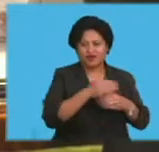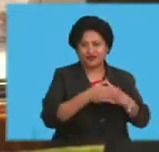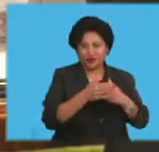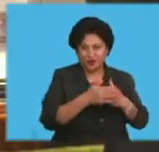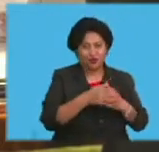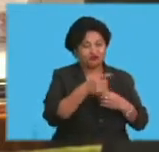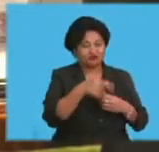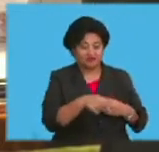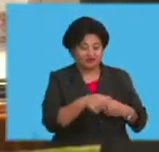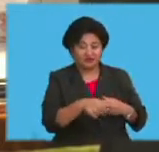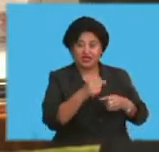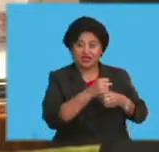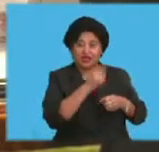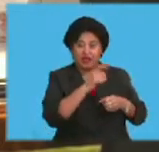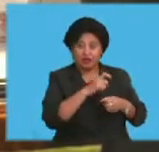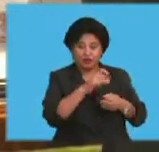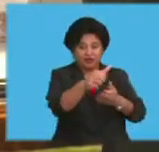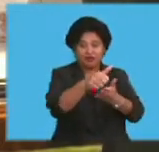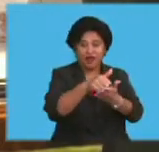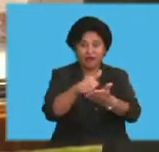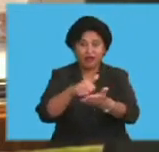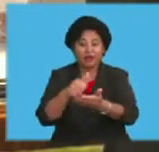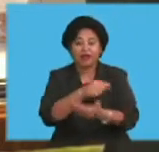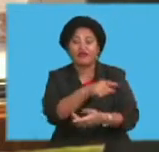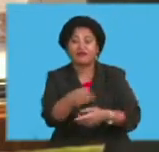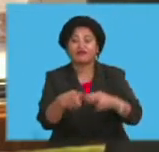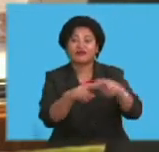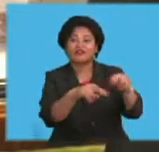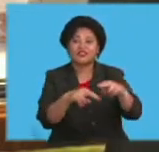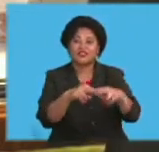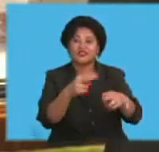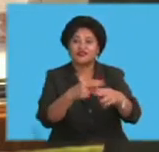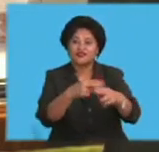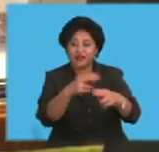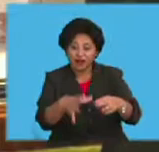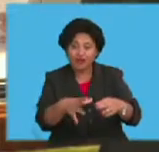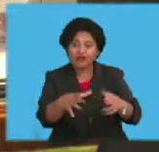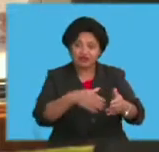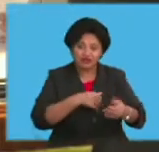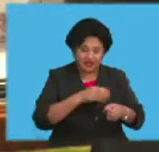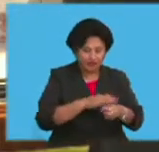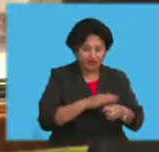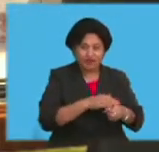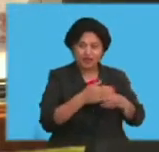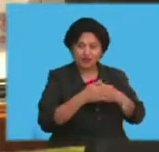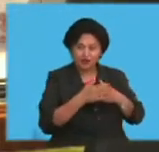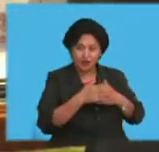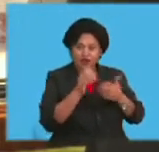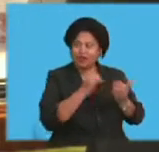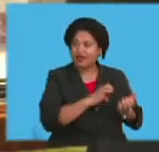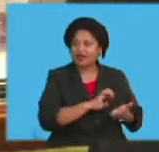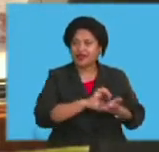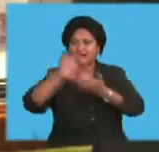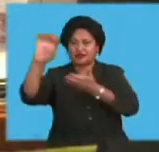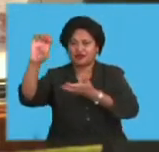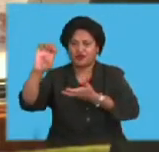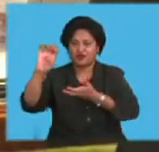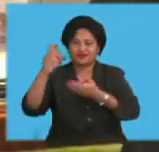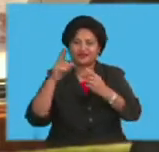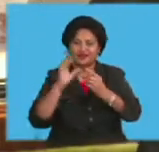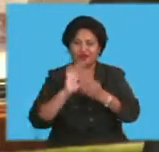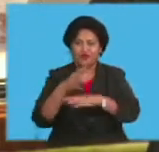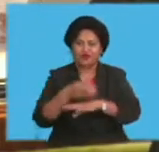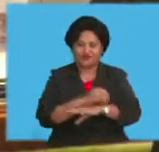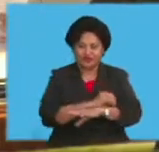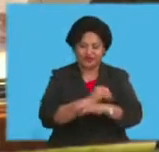materials and manufactures the intermediate product in this global value chain activity. More importantly, Madam Speaker, is the